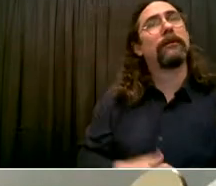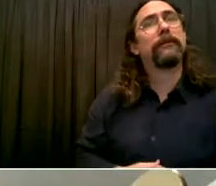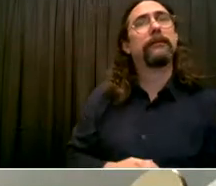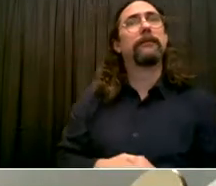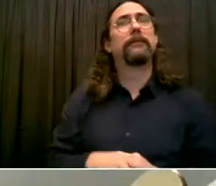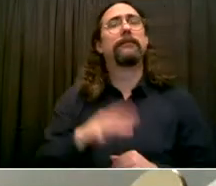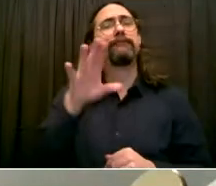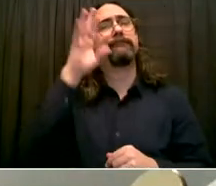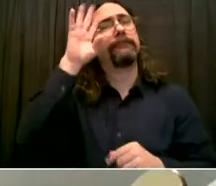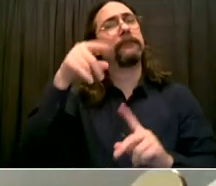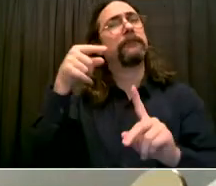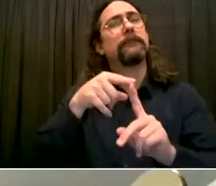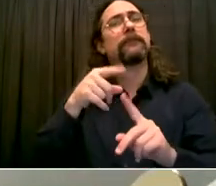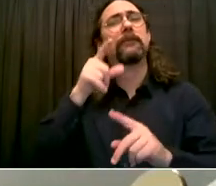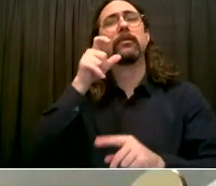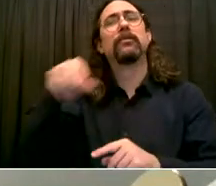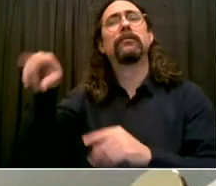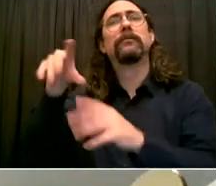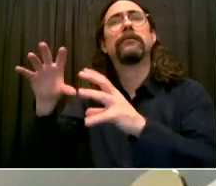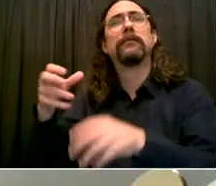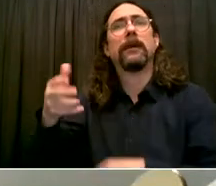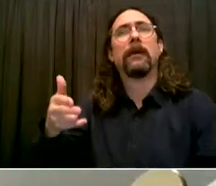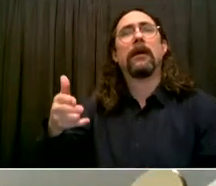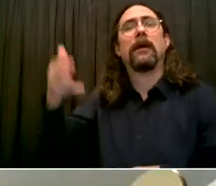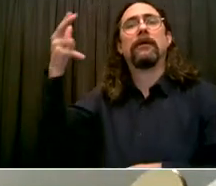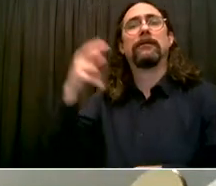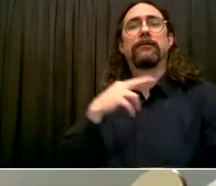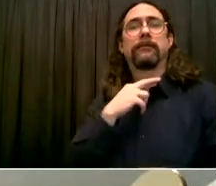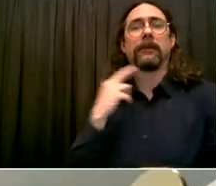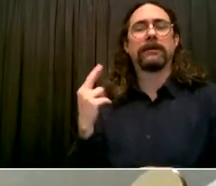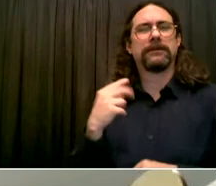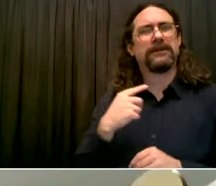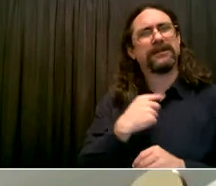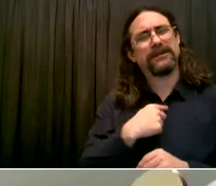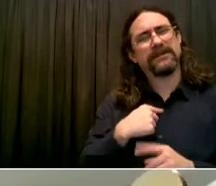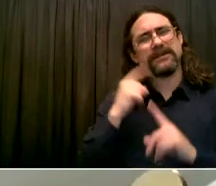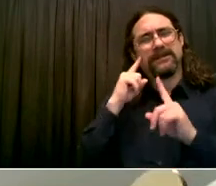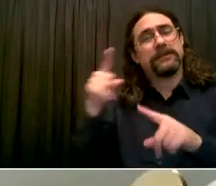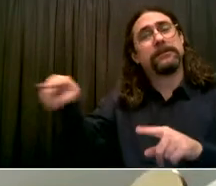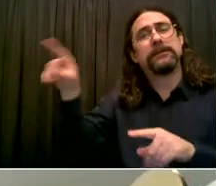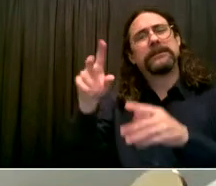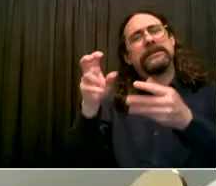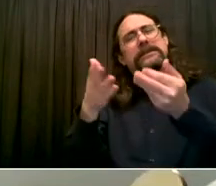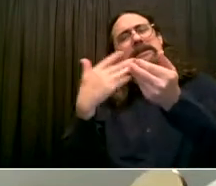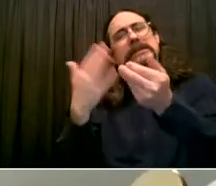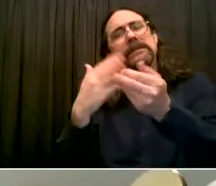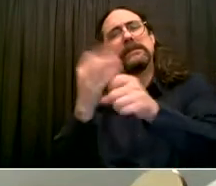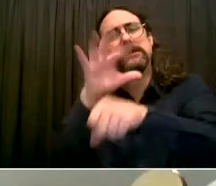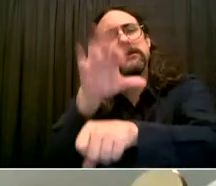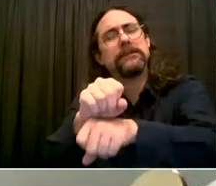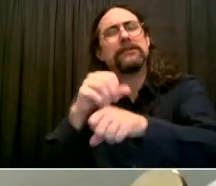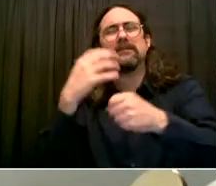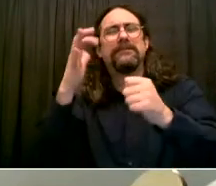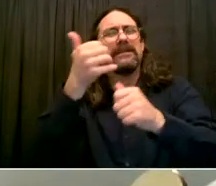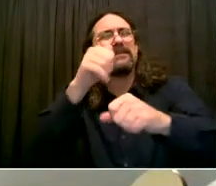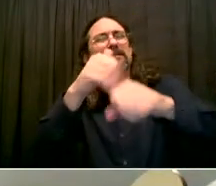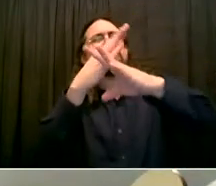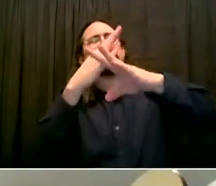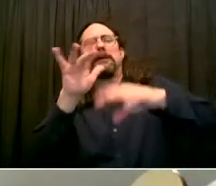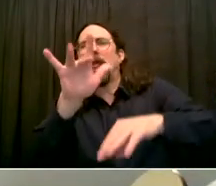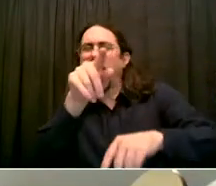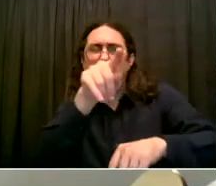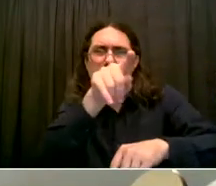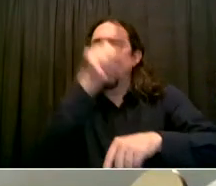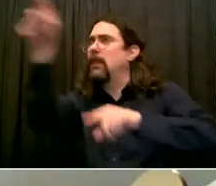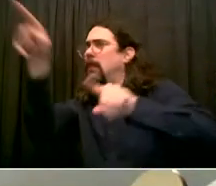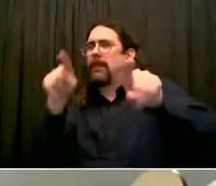sites, where if you're 75 or above, you don't even need an appointment. You can come anytime. They're open 24/7. You can even bring an escort with you. And if